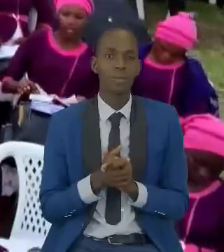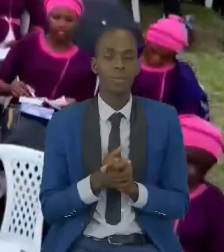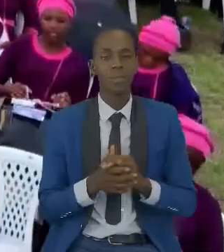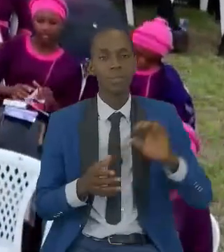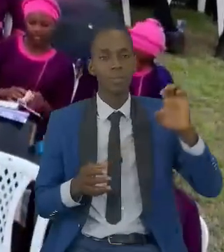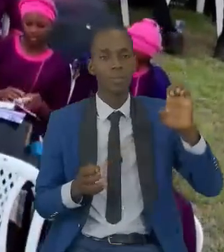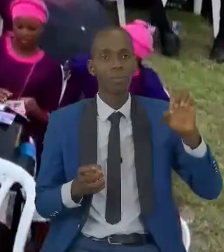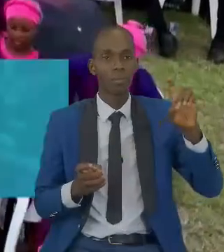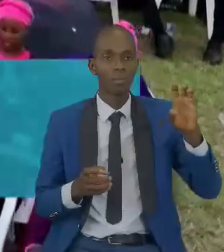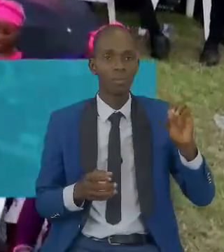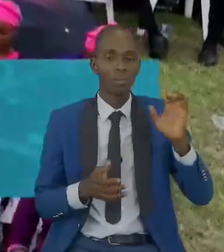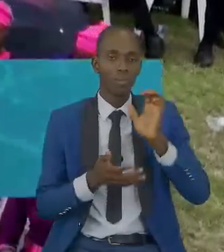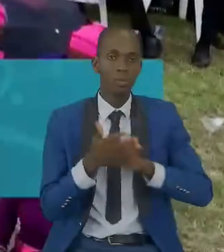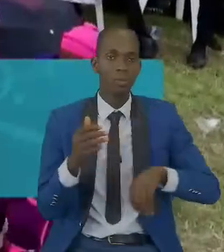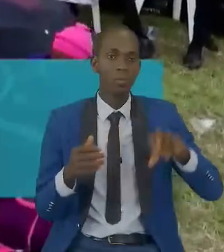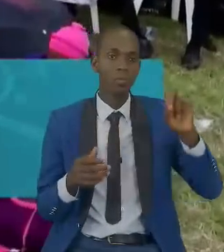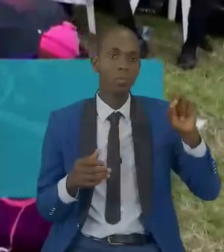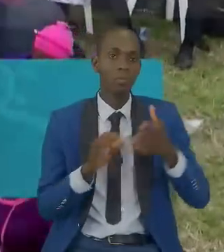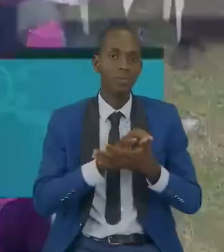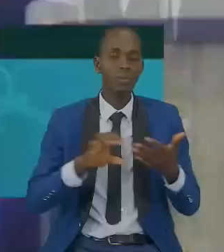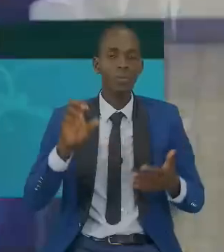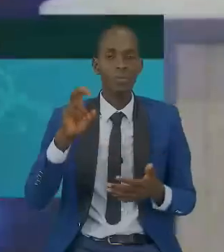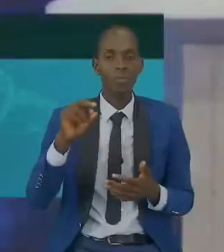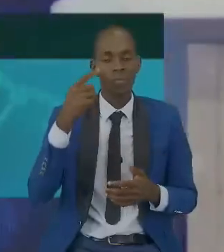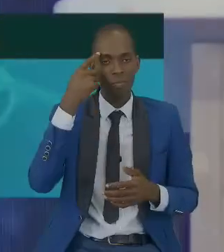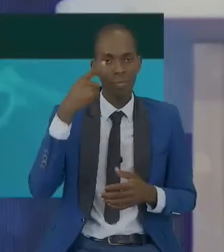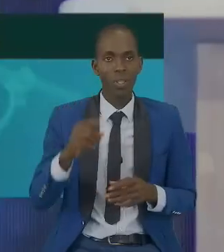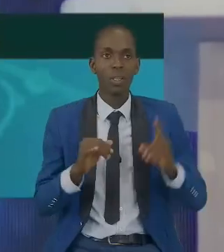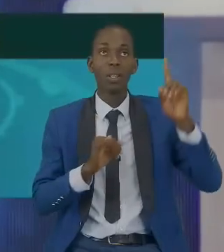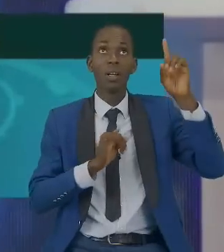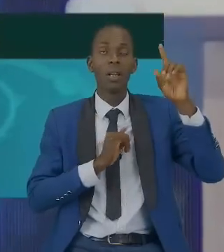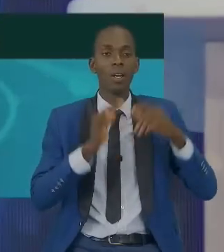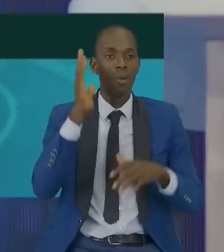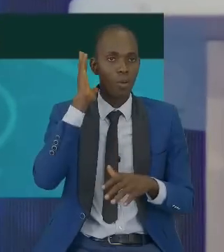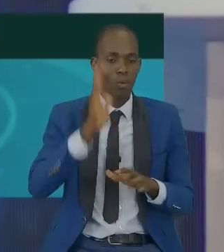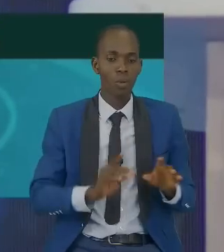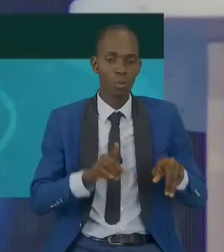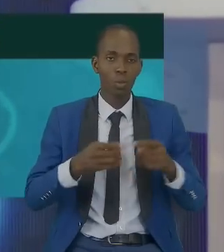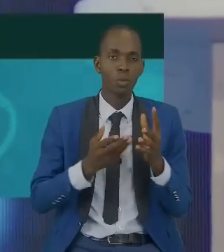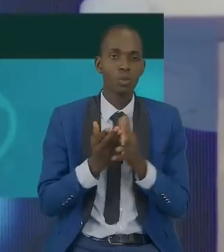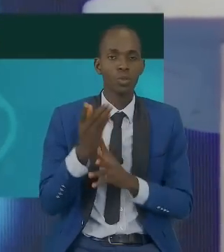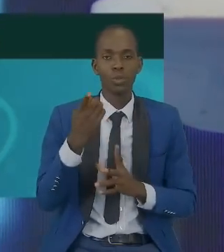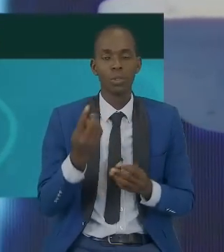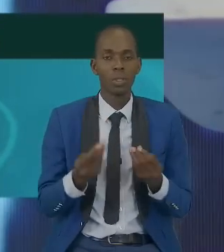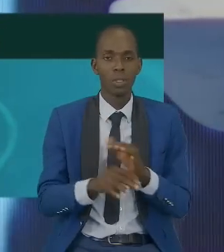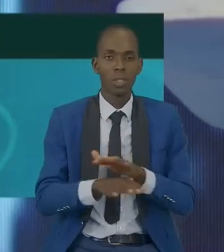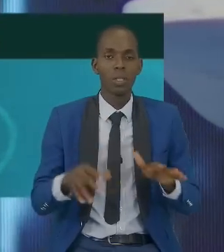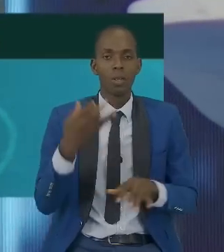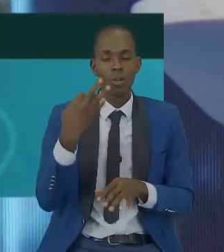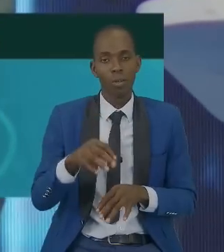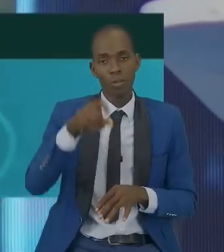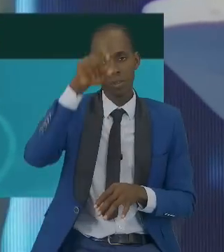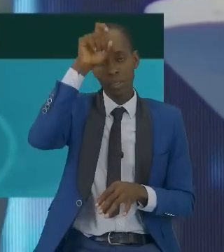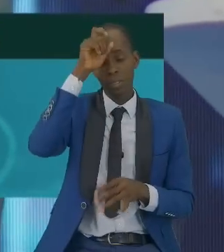Exodus chapter 12, verse 12. For I will pass through the land of Egypt